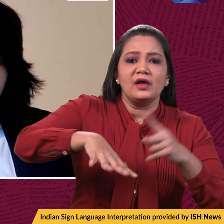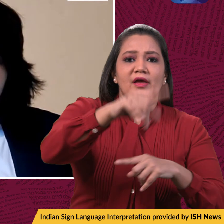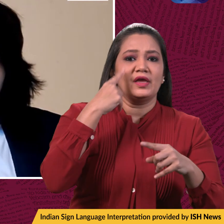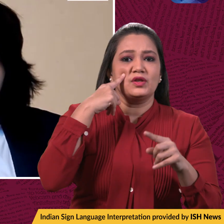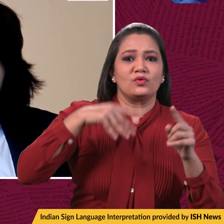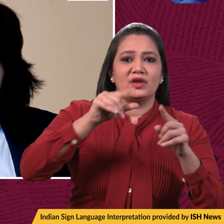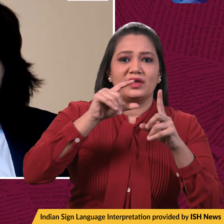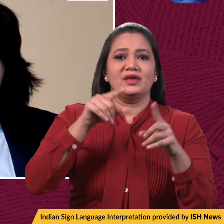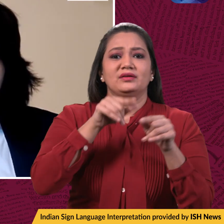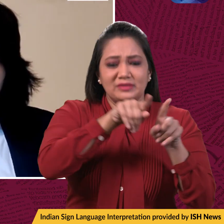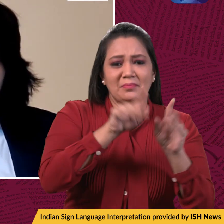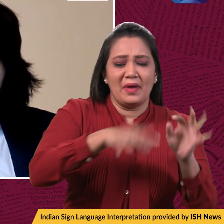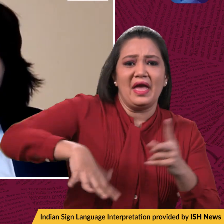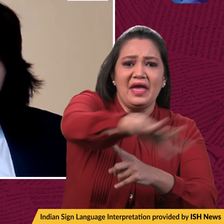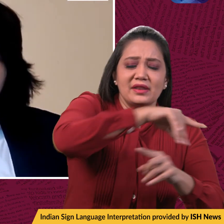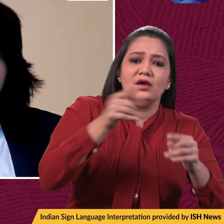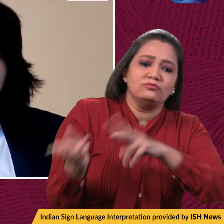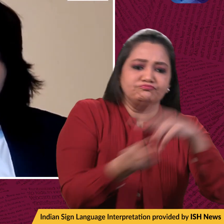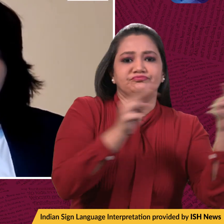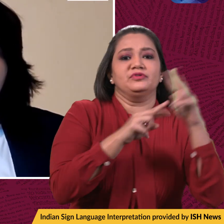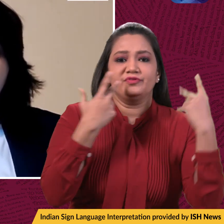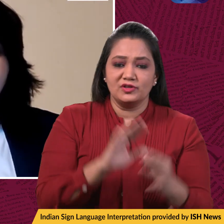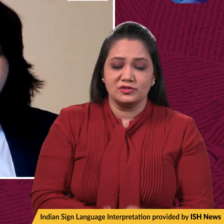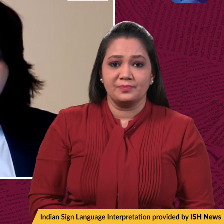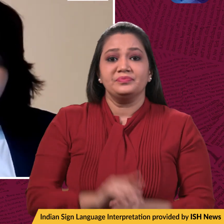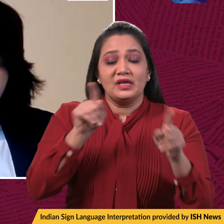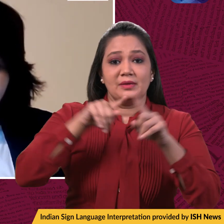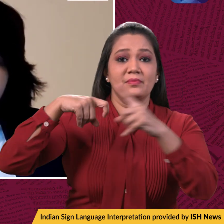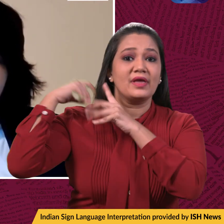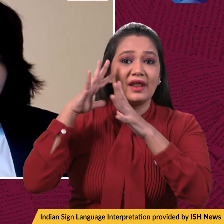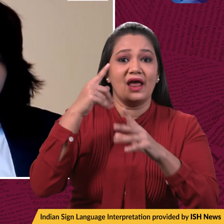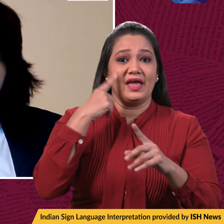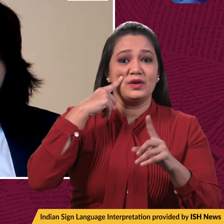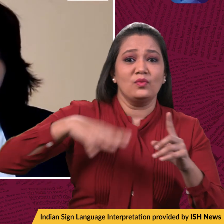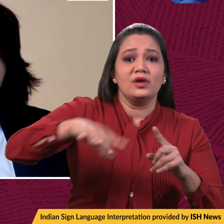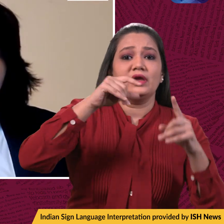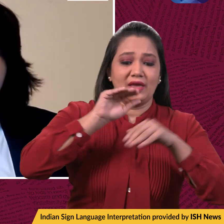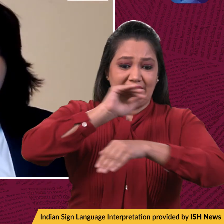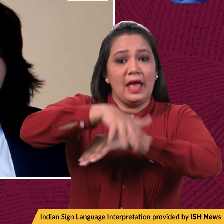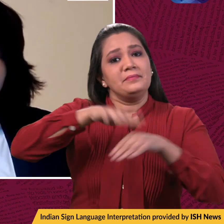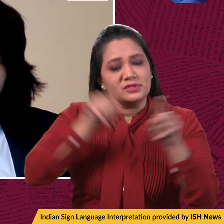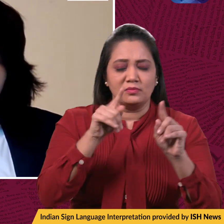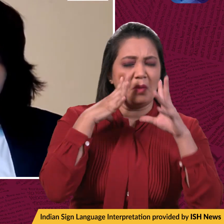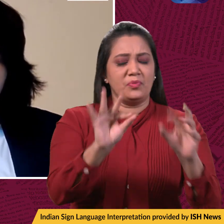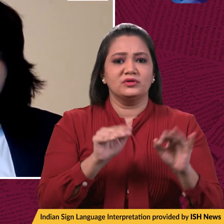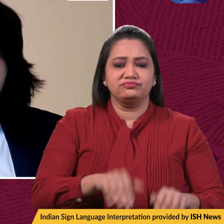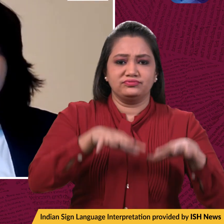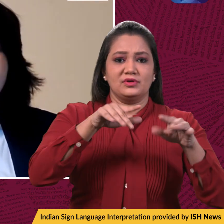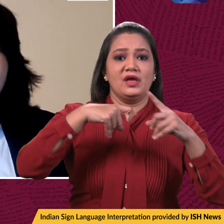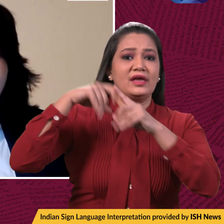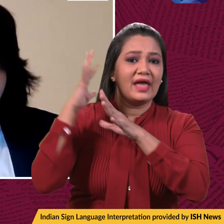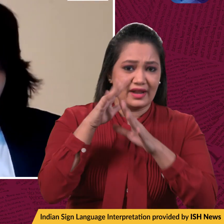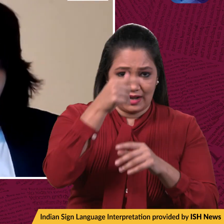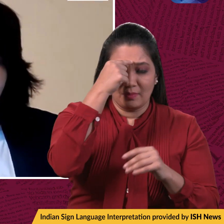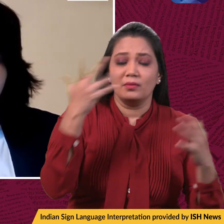Idukki dam. Now, Kerala's Idukki was also put on high alert. Here's the dispute. Kerala has been arguing for the dam